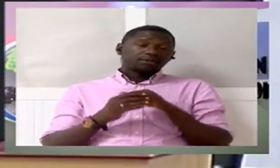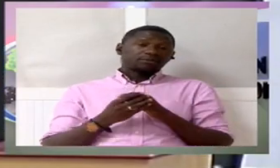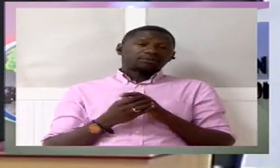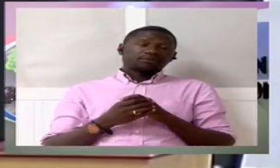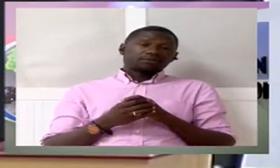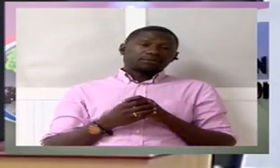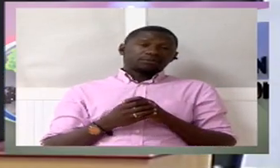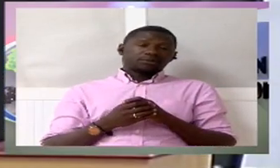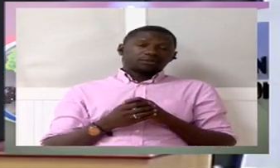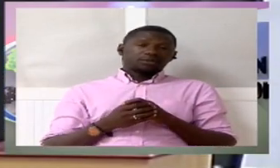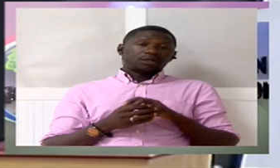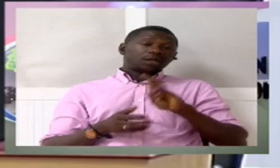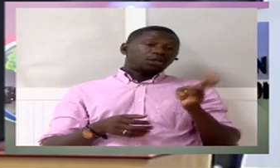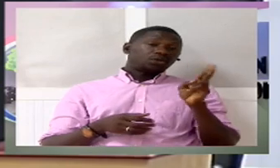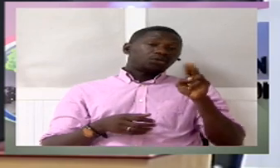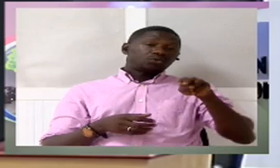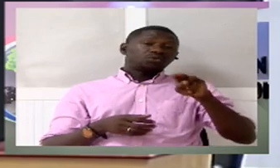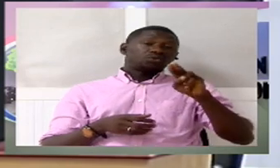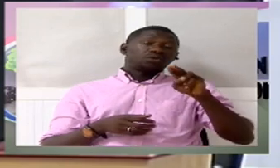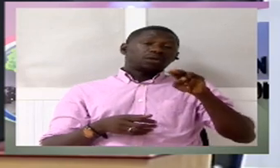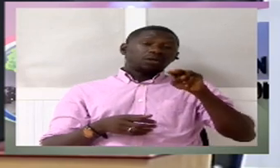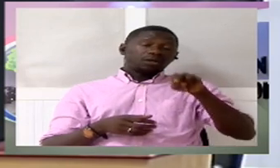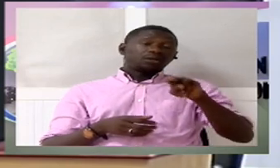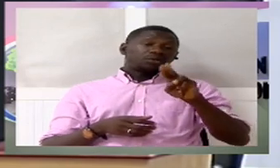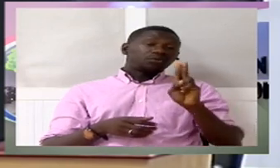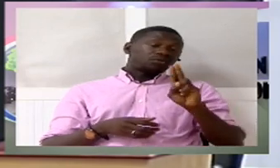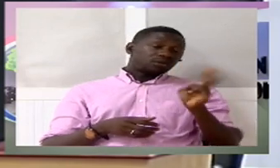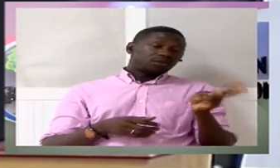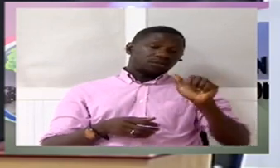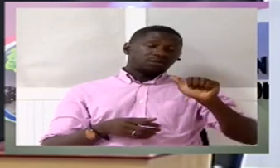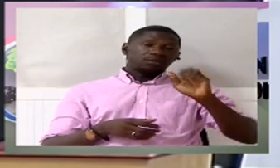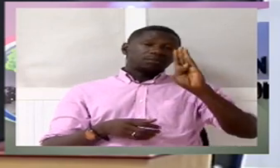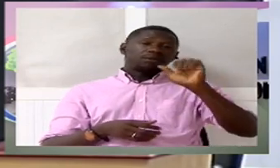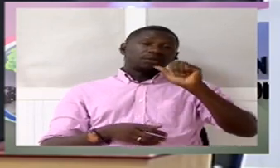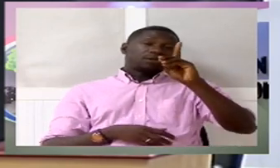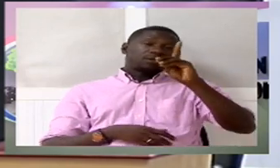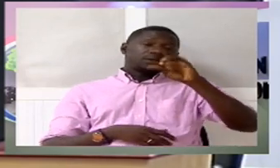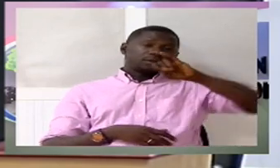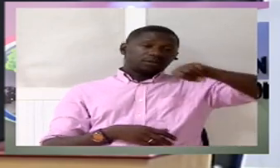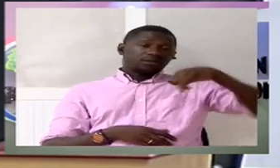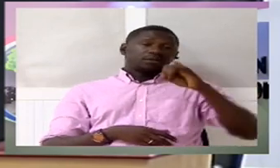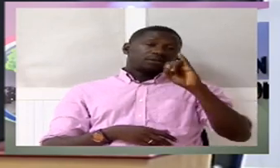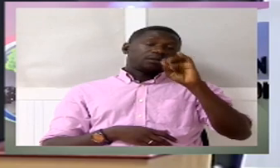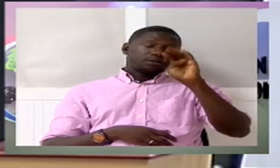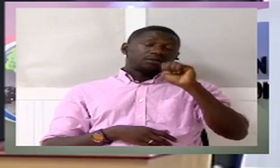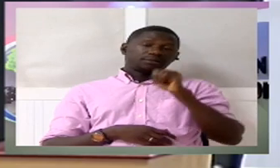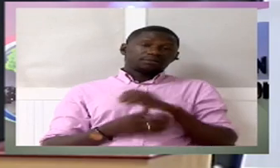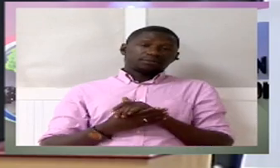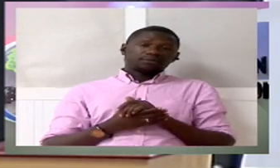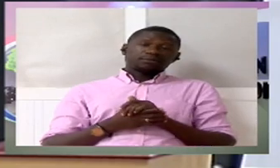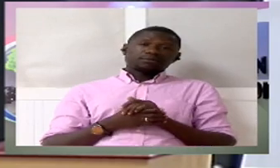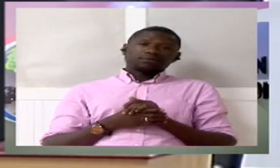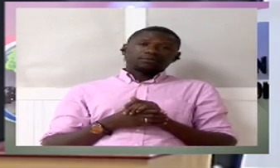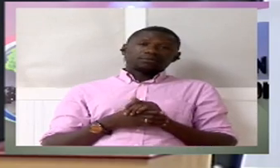That is it, Nua Baji. No abaji. Saying Baba ko aiko mendiate